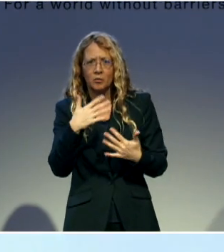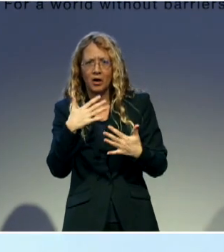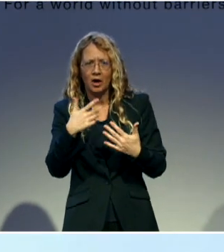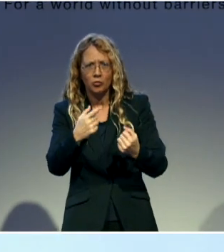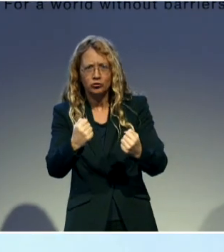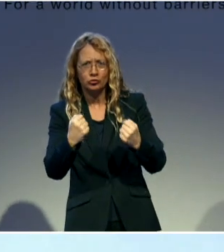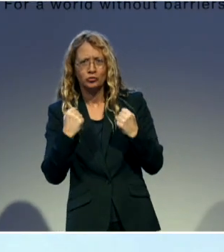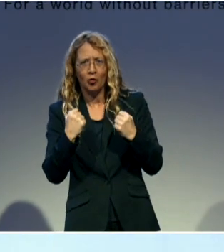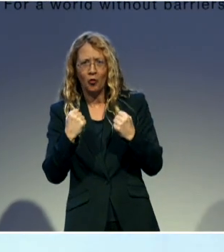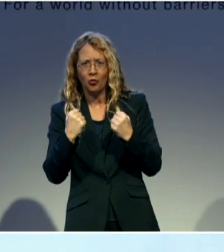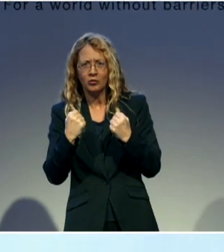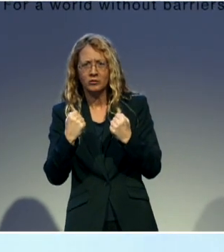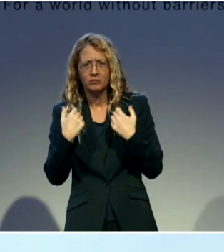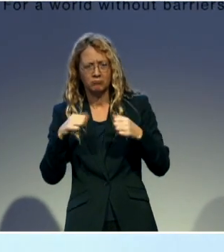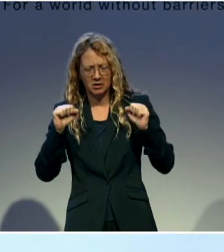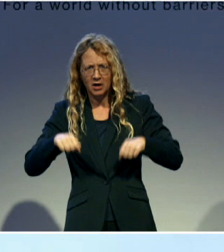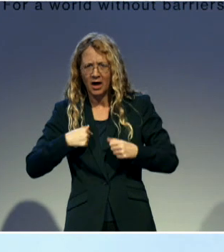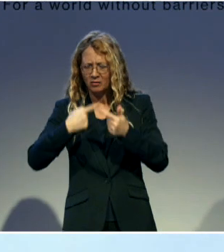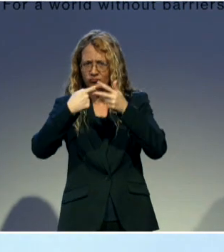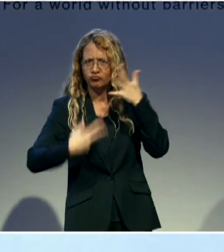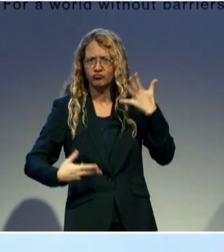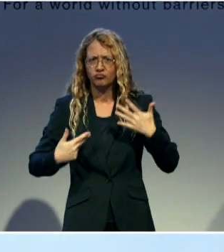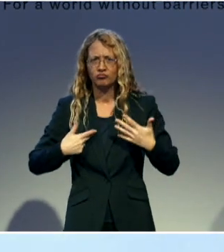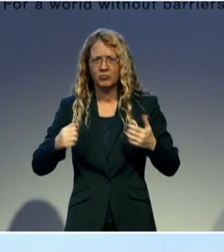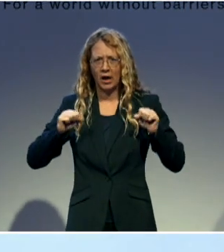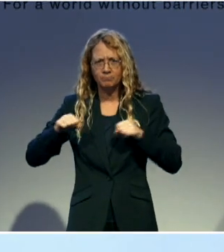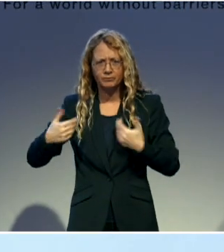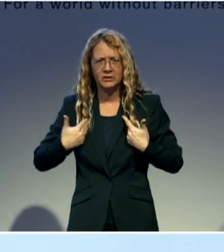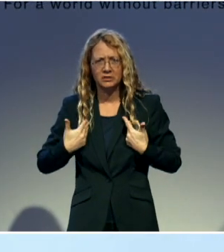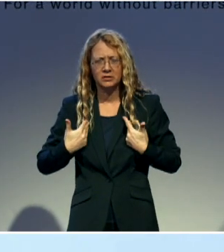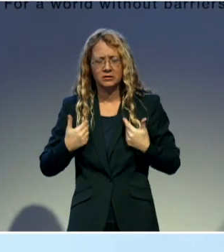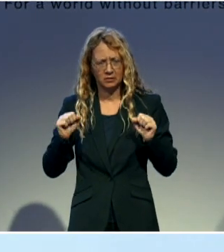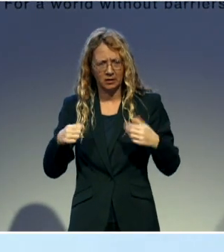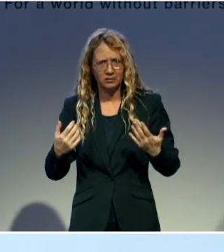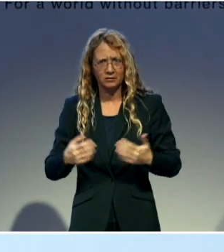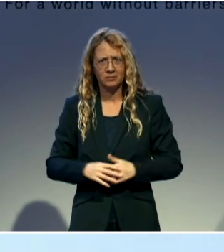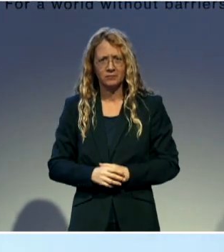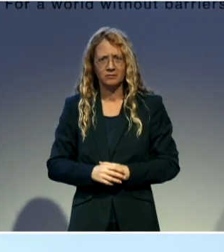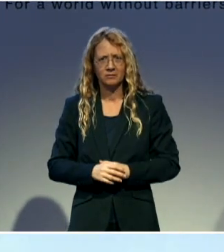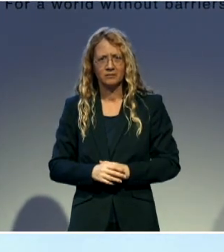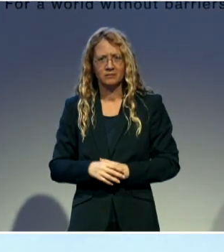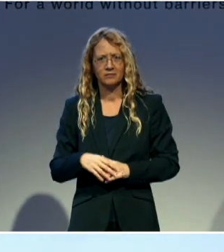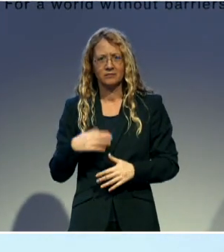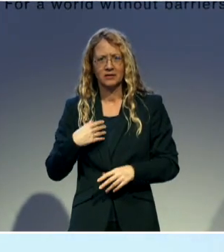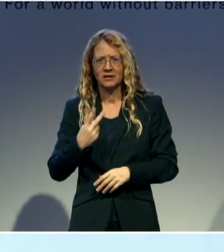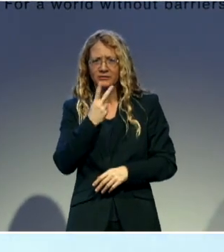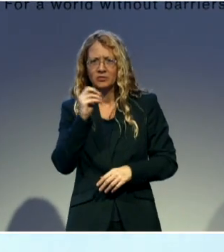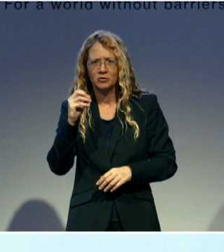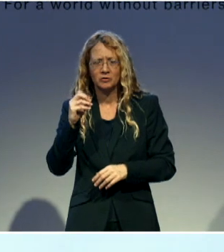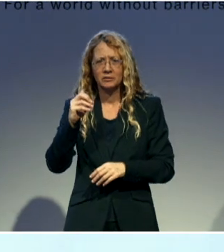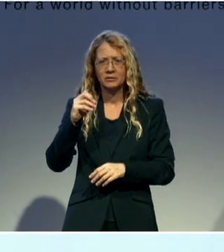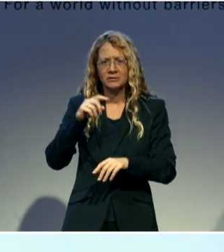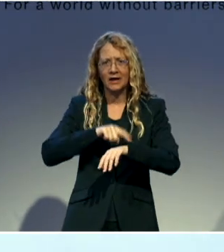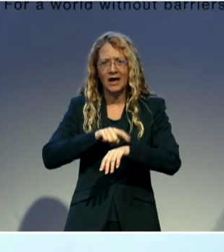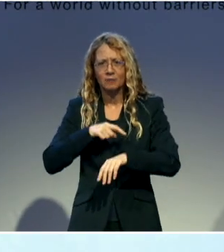is actually my second time traveling to China, so the second time in Beijing, second time at